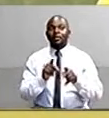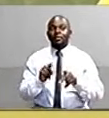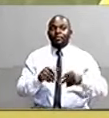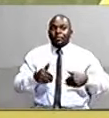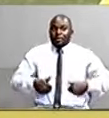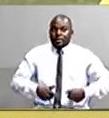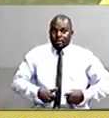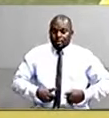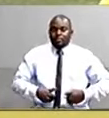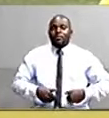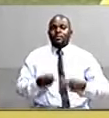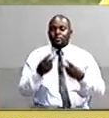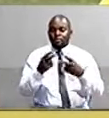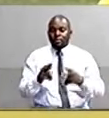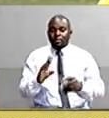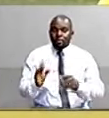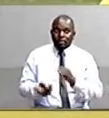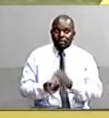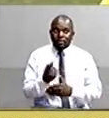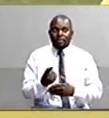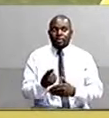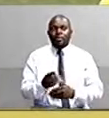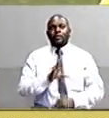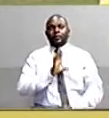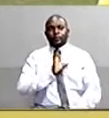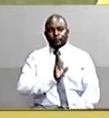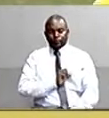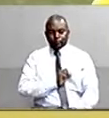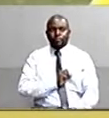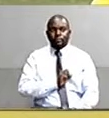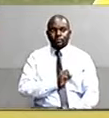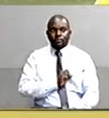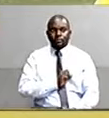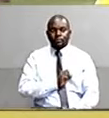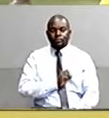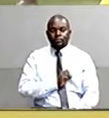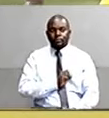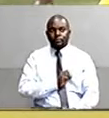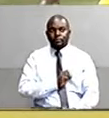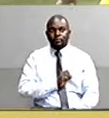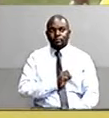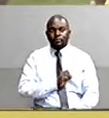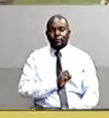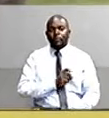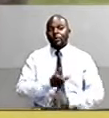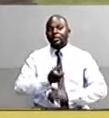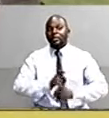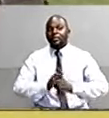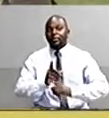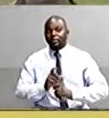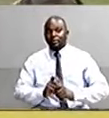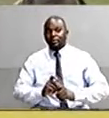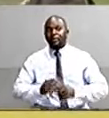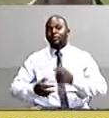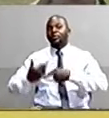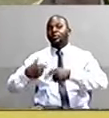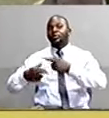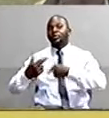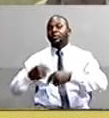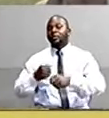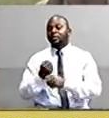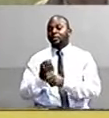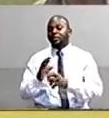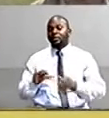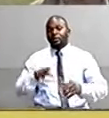given this kind of chance to also sacrifice a little bit of what the revolutionists did. And the knowledge you have picked,